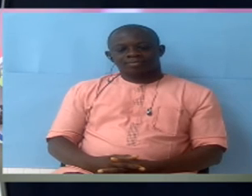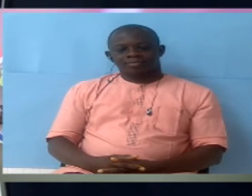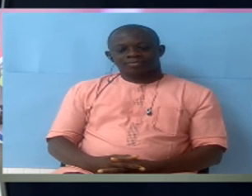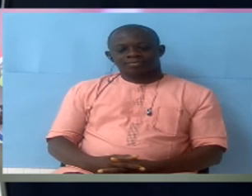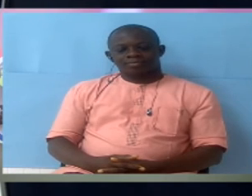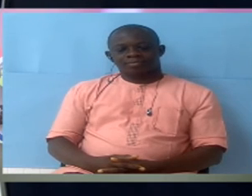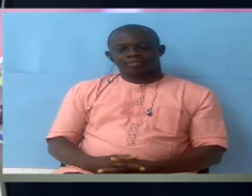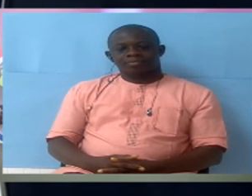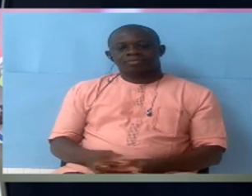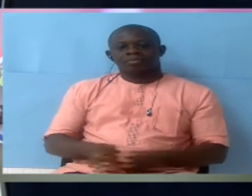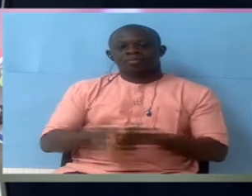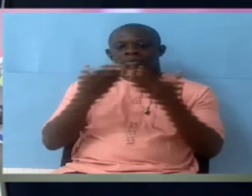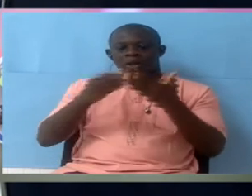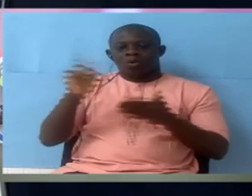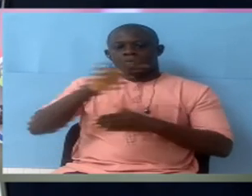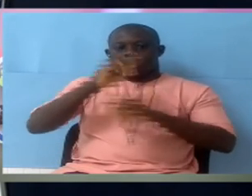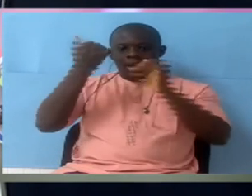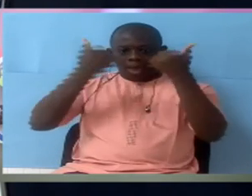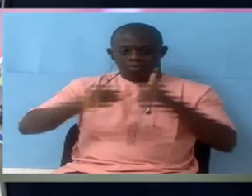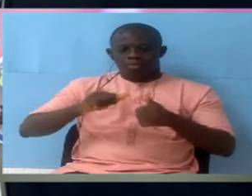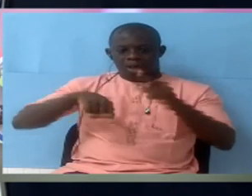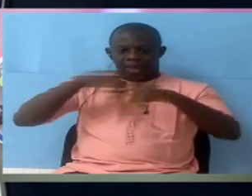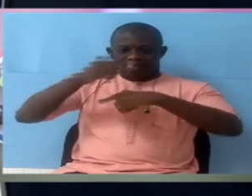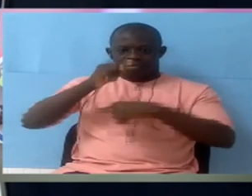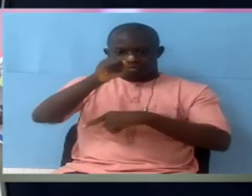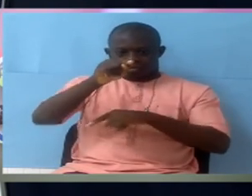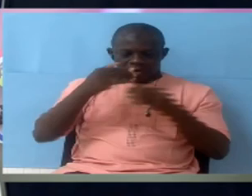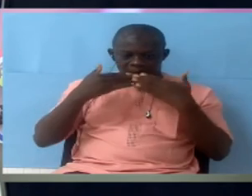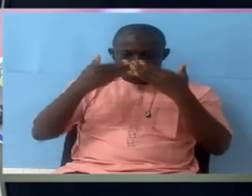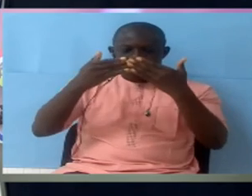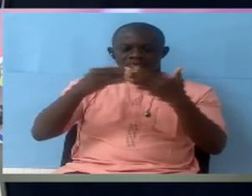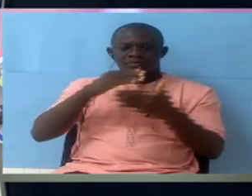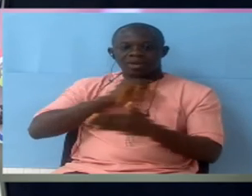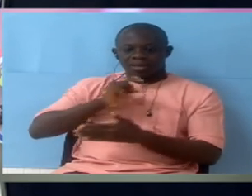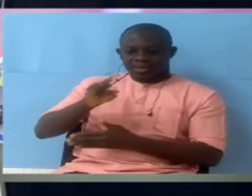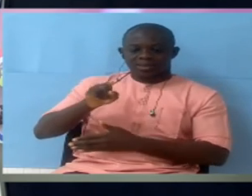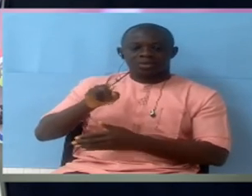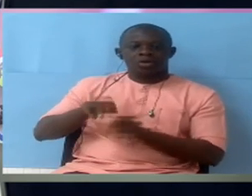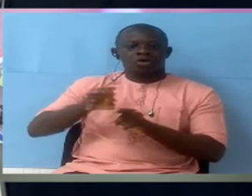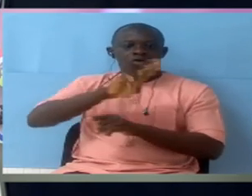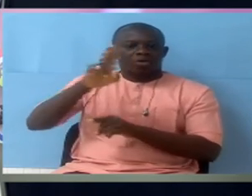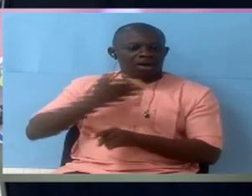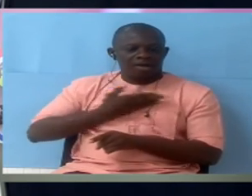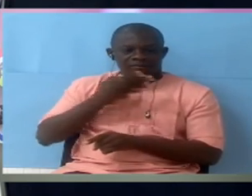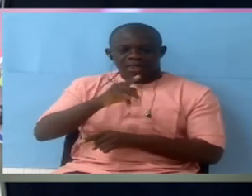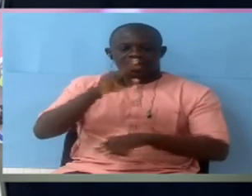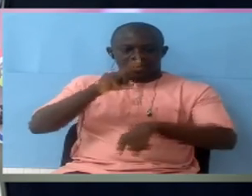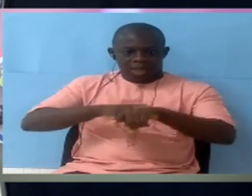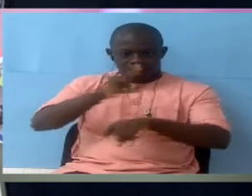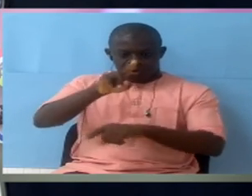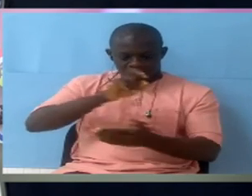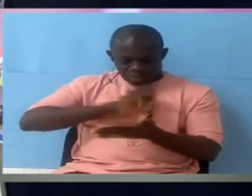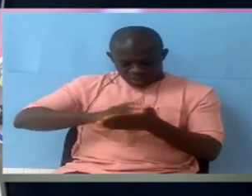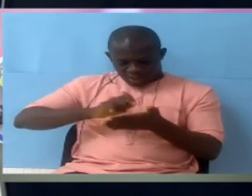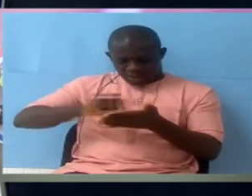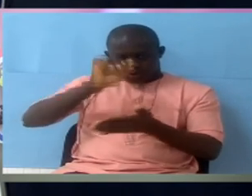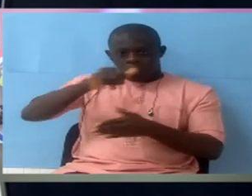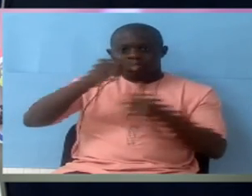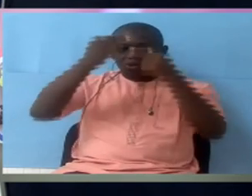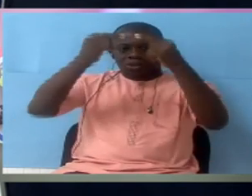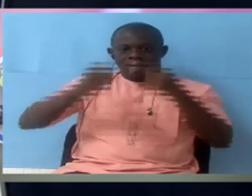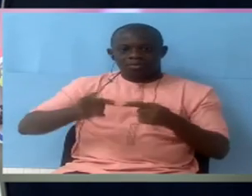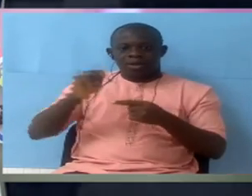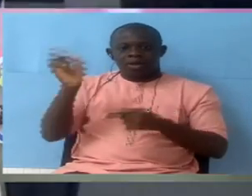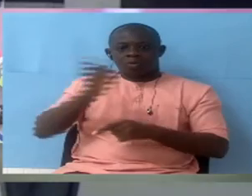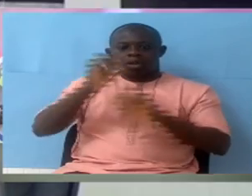So what happened after you told him that he was not present at the time your statement was taken? Lana xew ganaw bang ko waxé né man